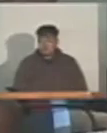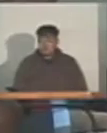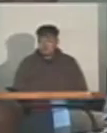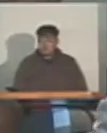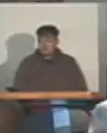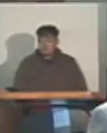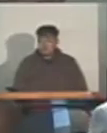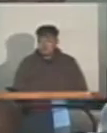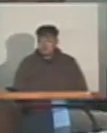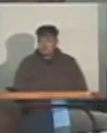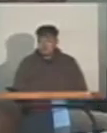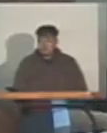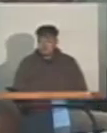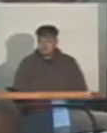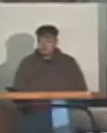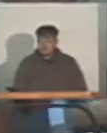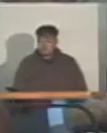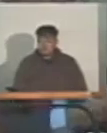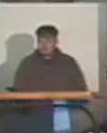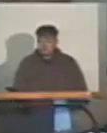And